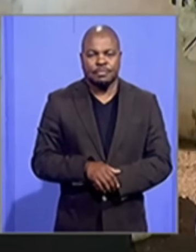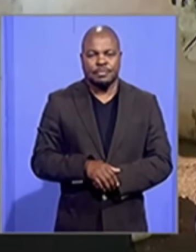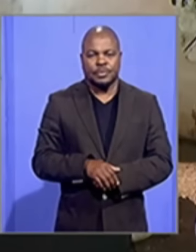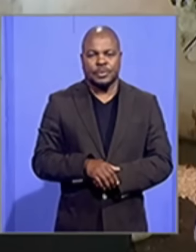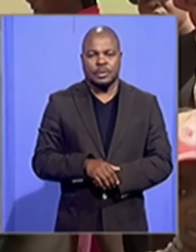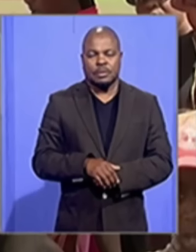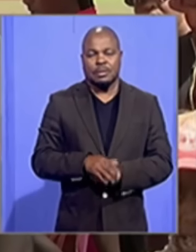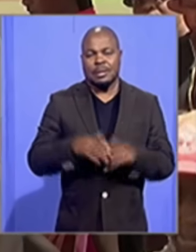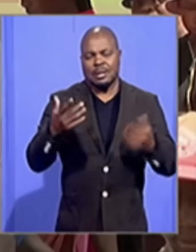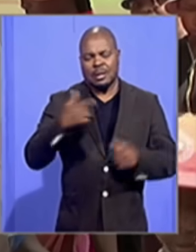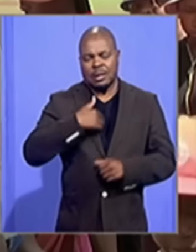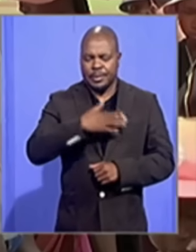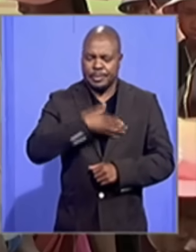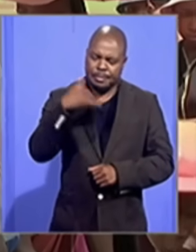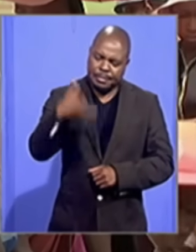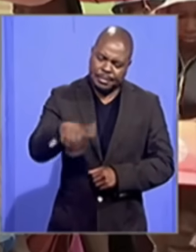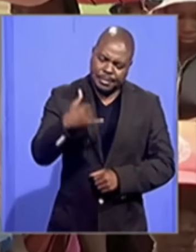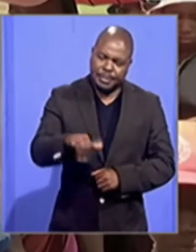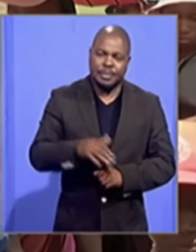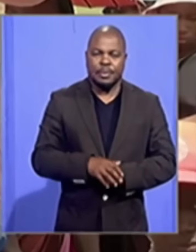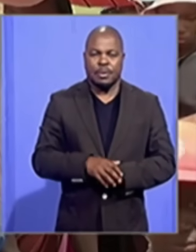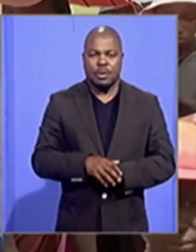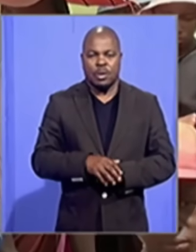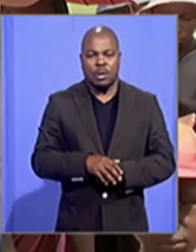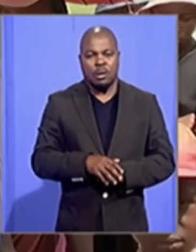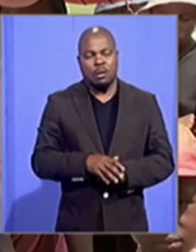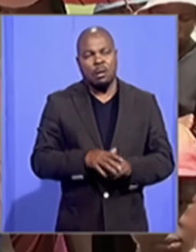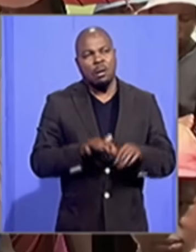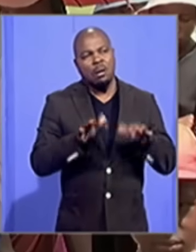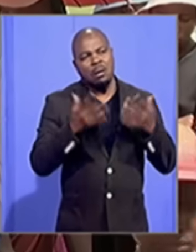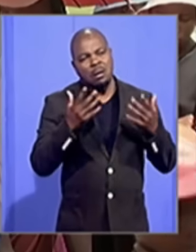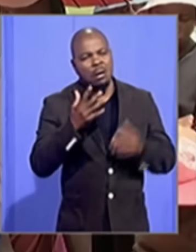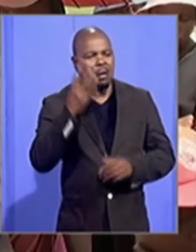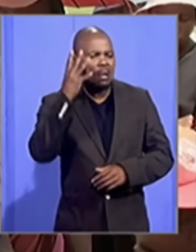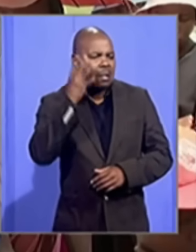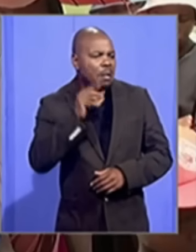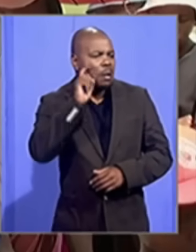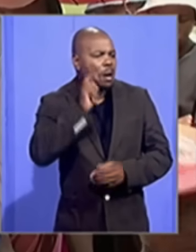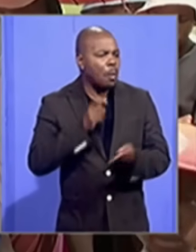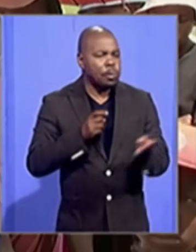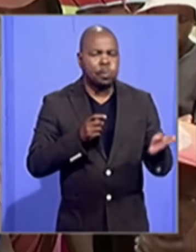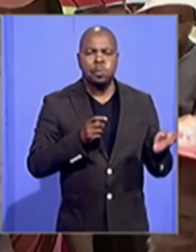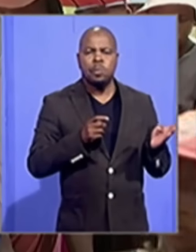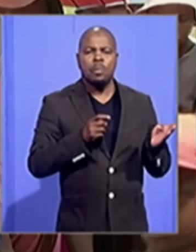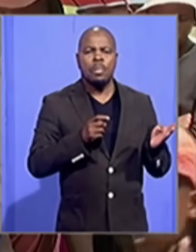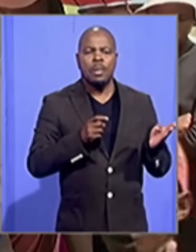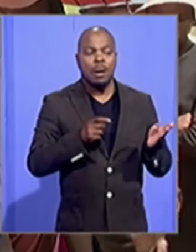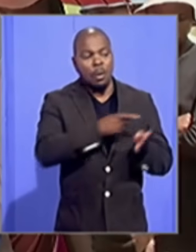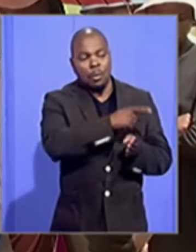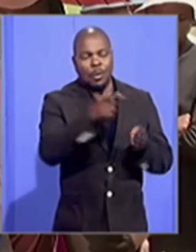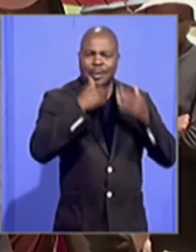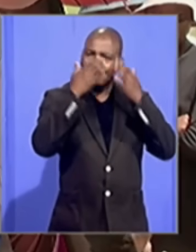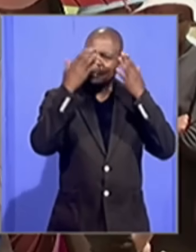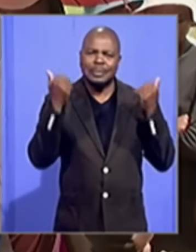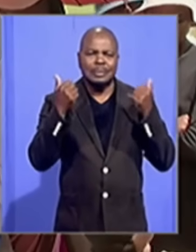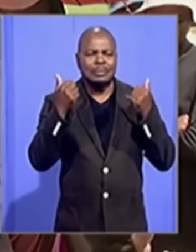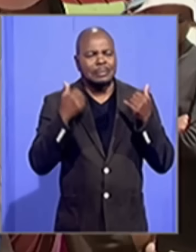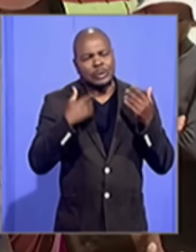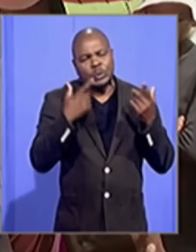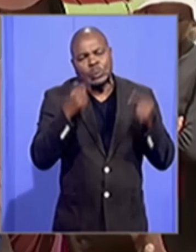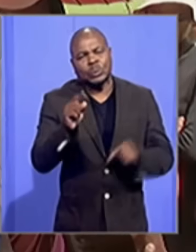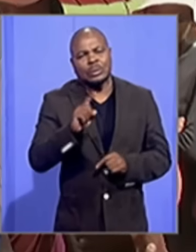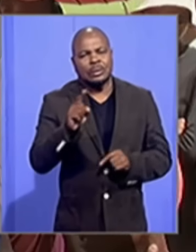bombo bo ngutisa bohloko ka mona hona le ba bonggono ba sa tsebeng hore na ba ka etsa jwang